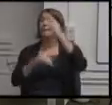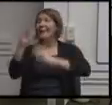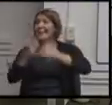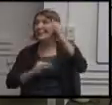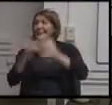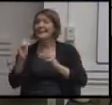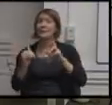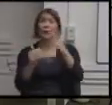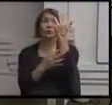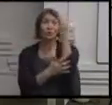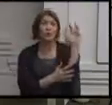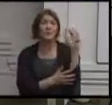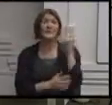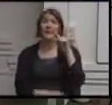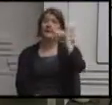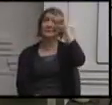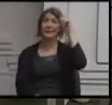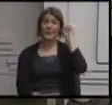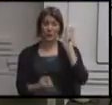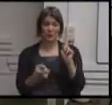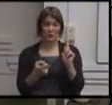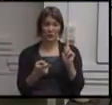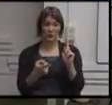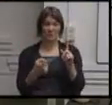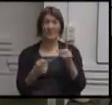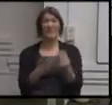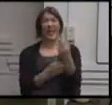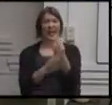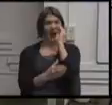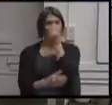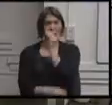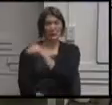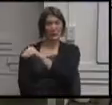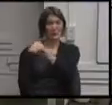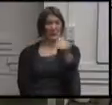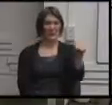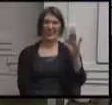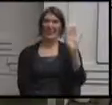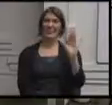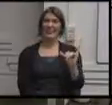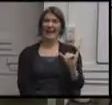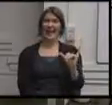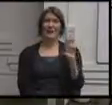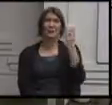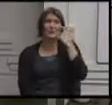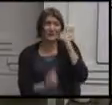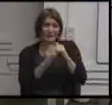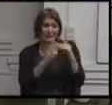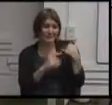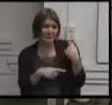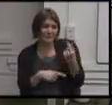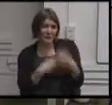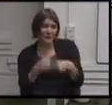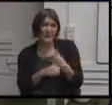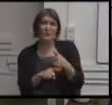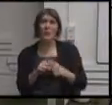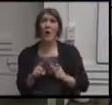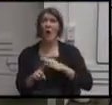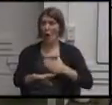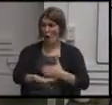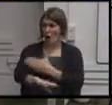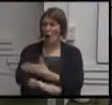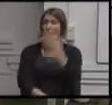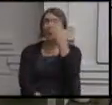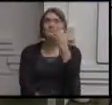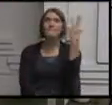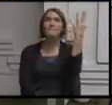the summer, actually from May till about October, it's the flower program. It's a program that's only a couple of years old, but has had a huge impact. As far as